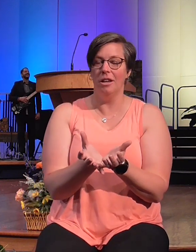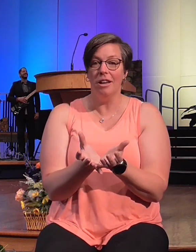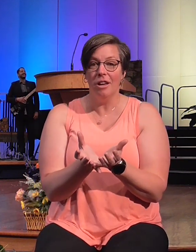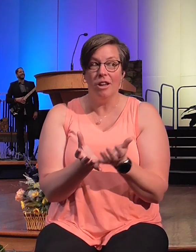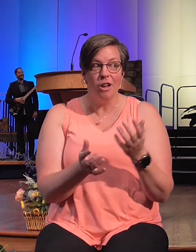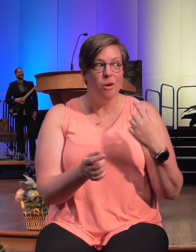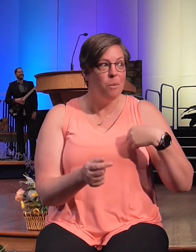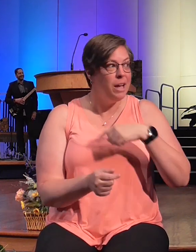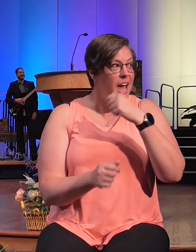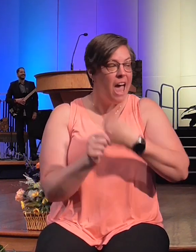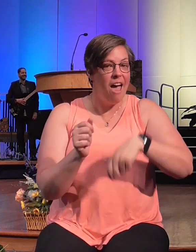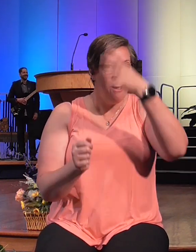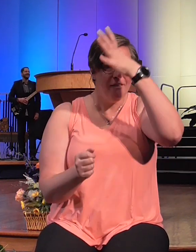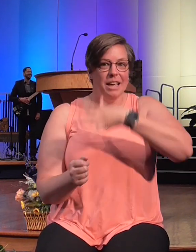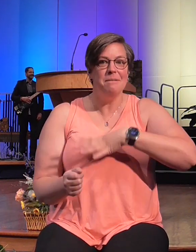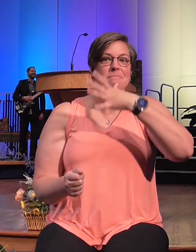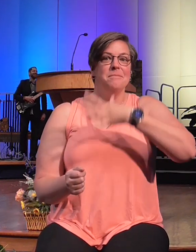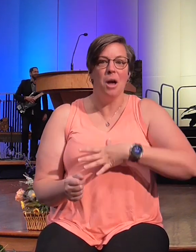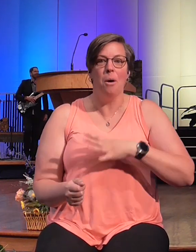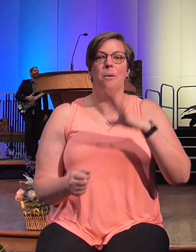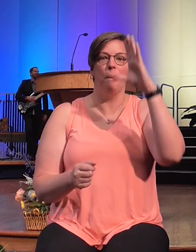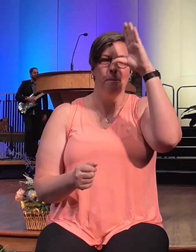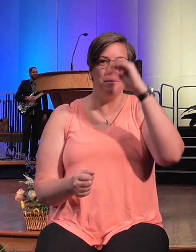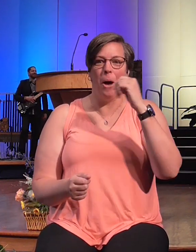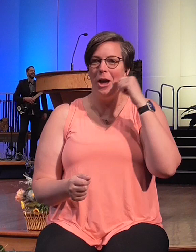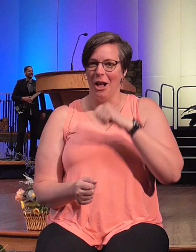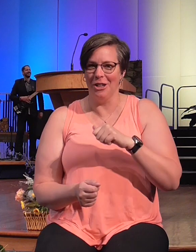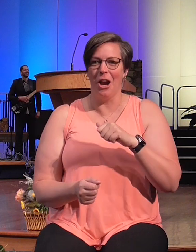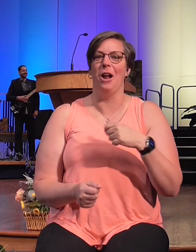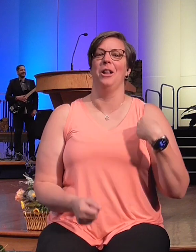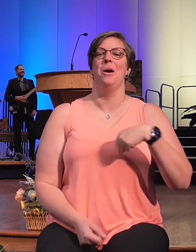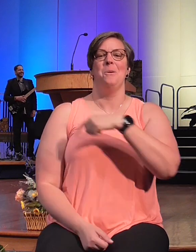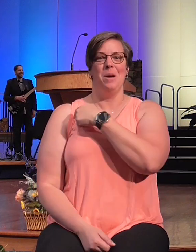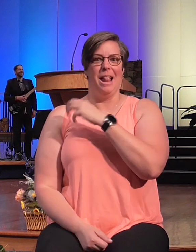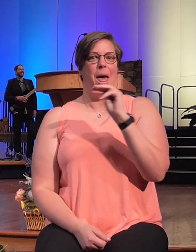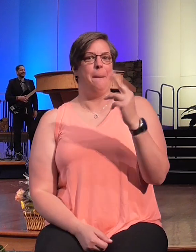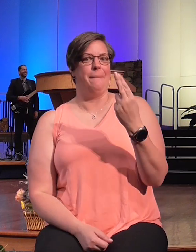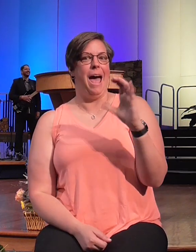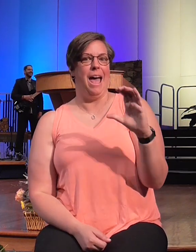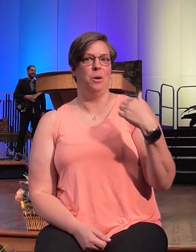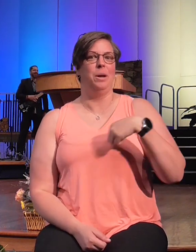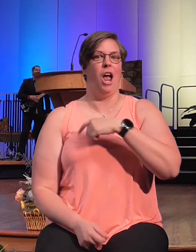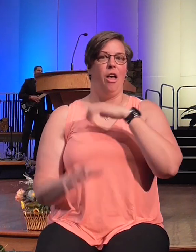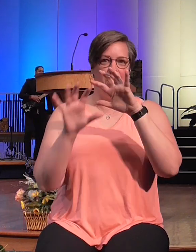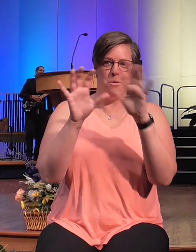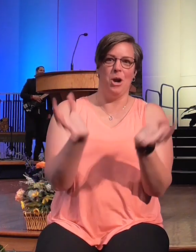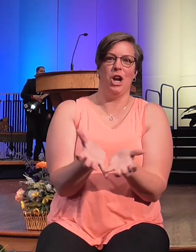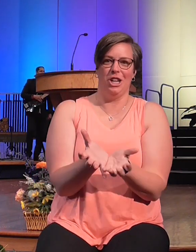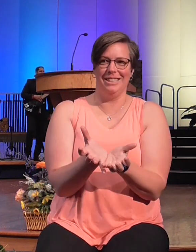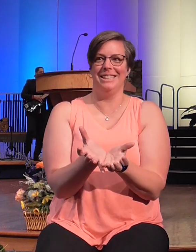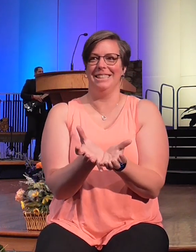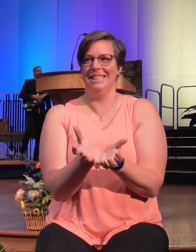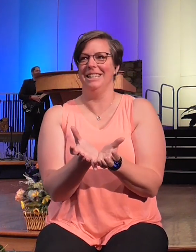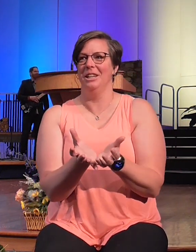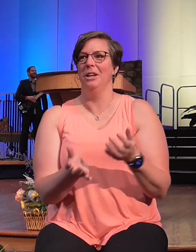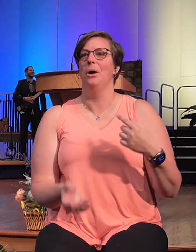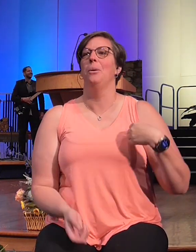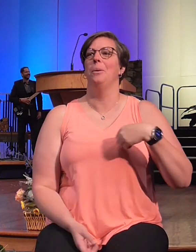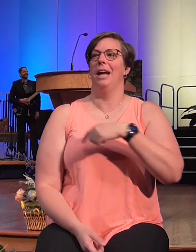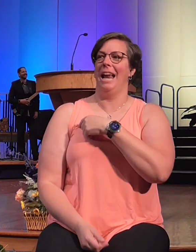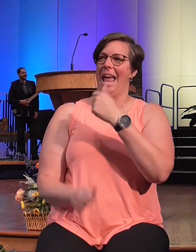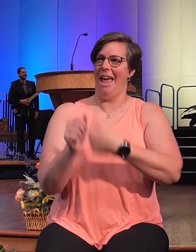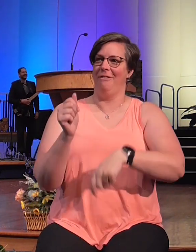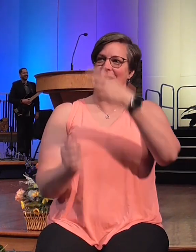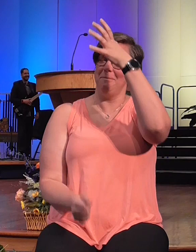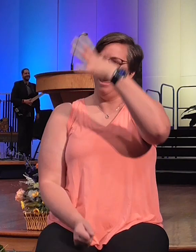We are every man and woman, every boy and girl. We are Mile High, we are the world. We